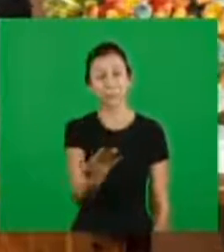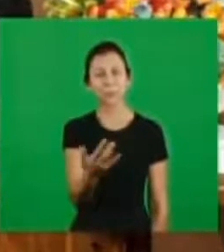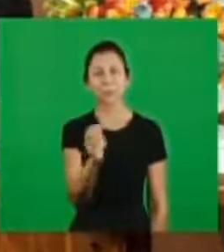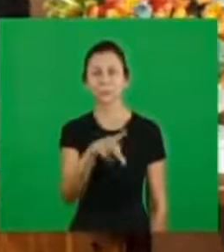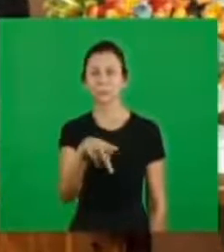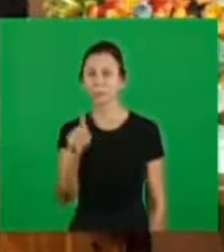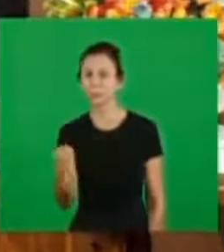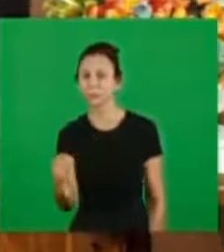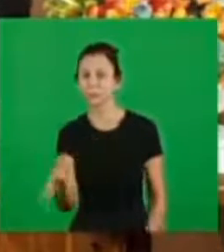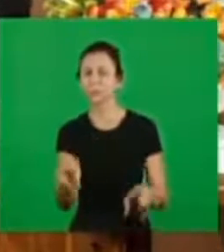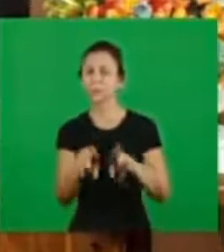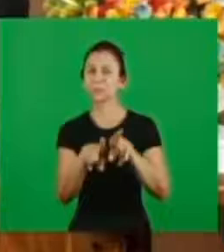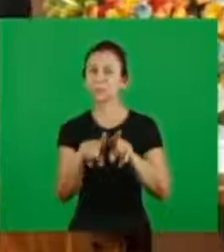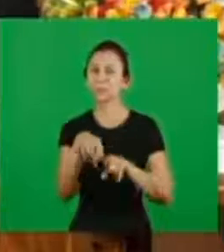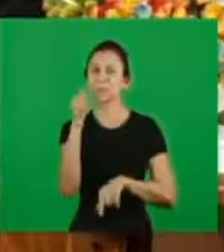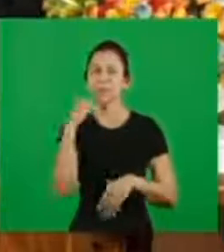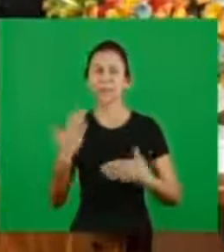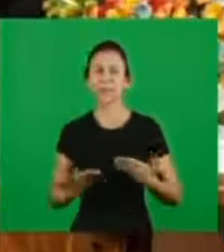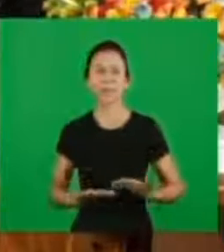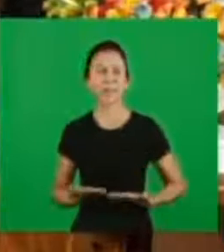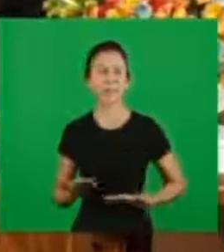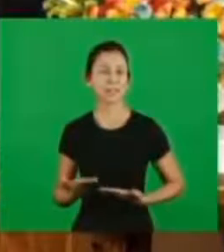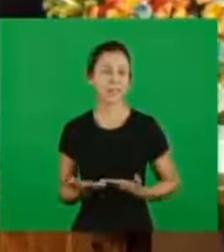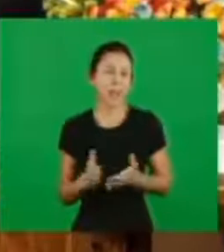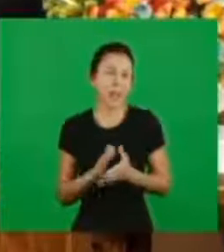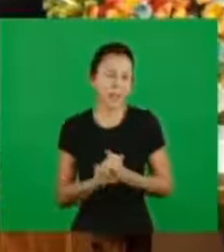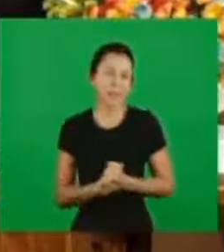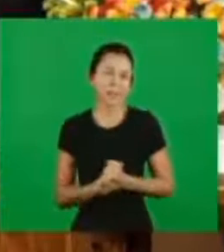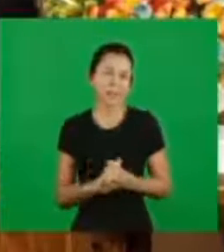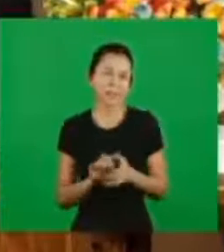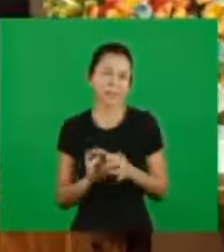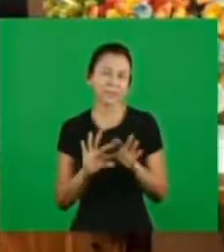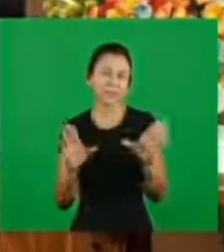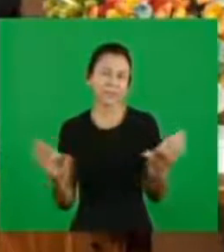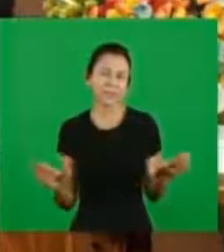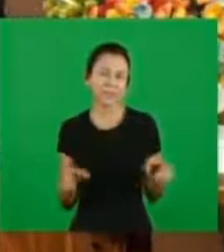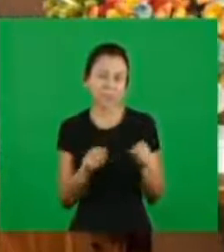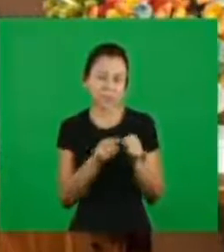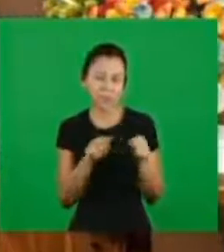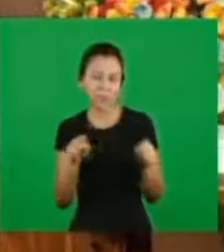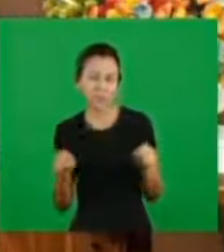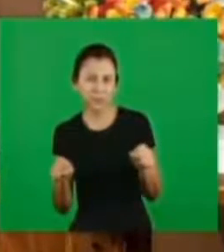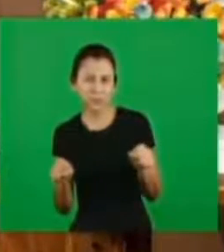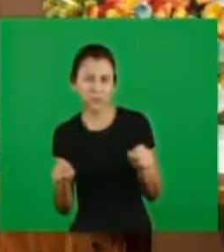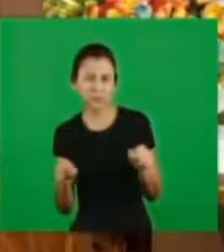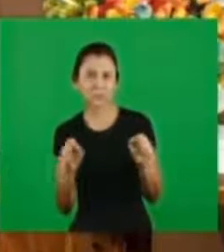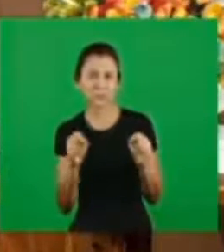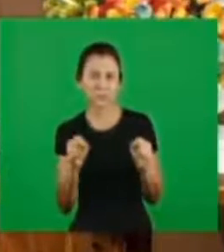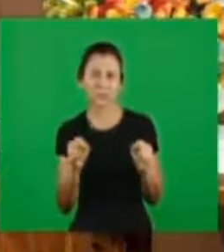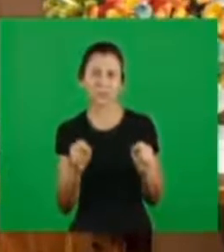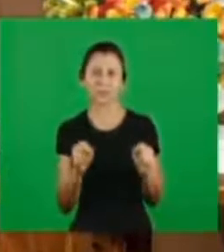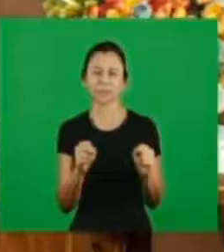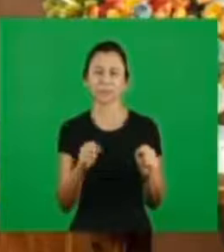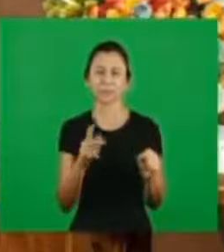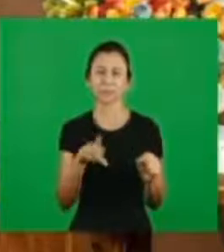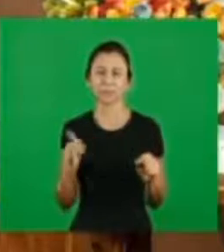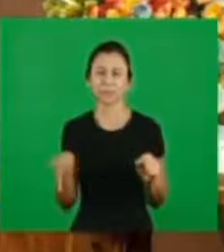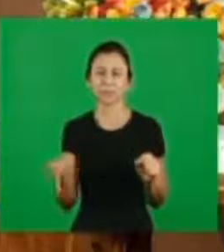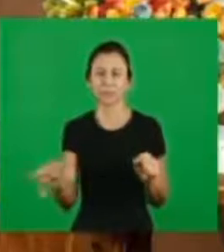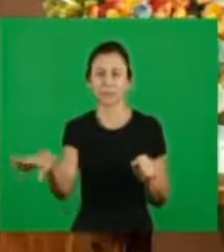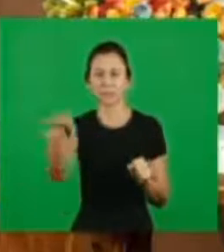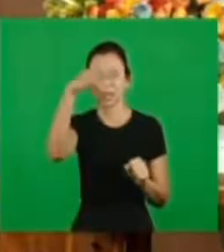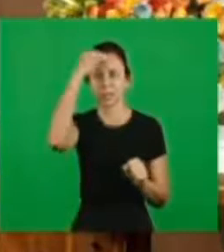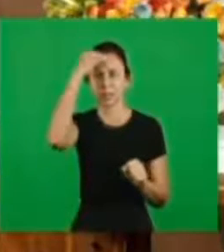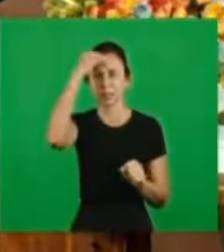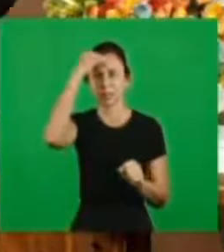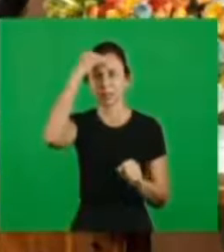satellite. The sisters as well as the women that will give a little space for the teachers to absorb all